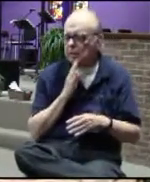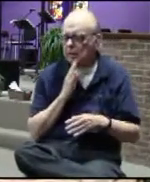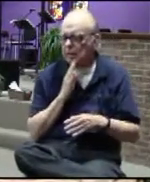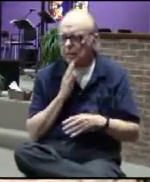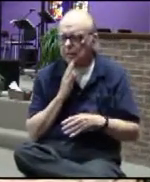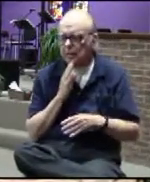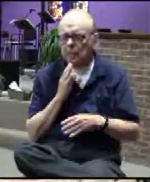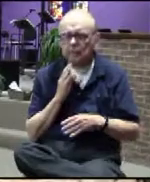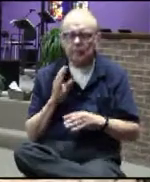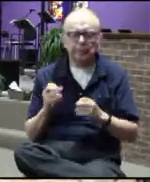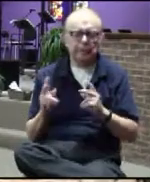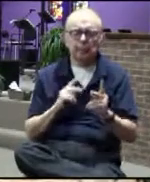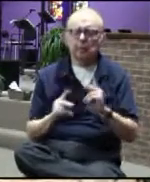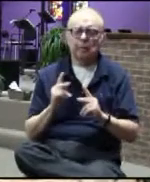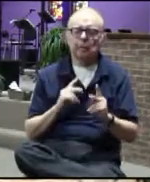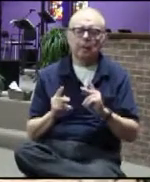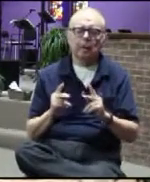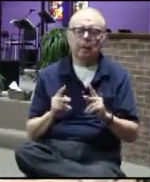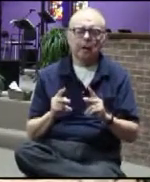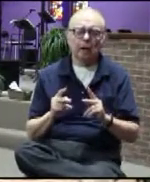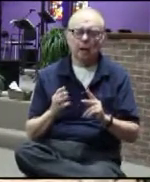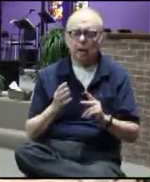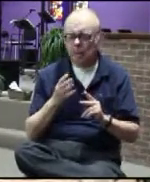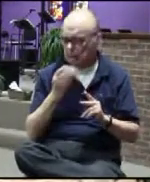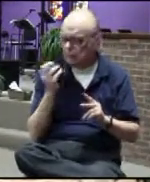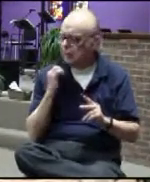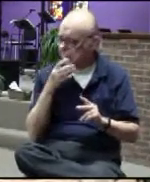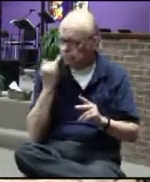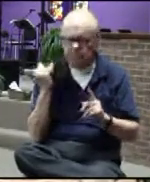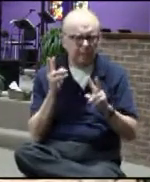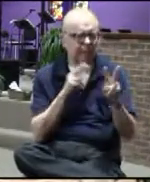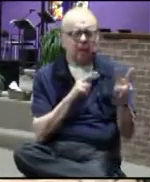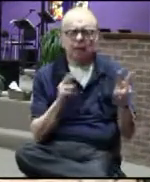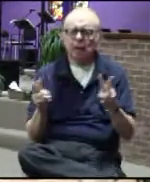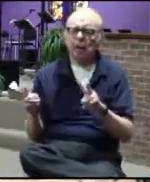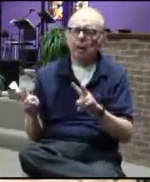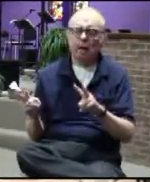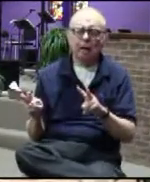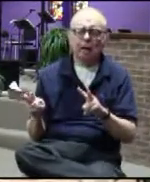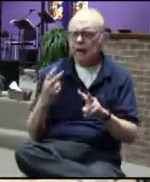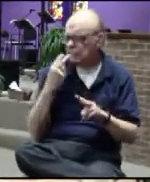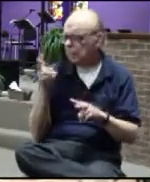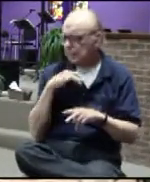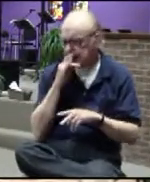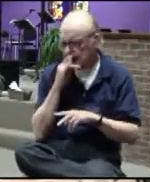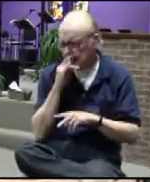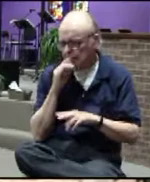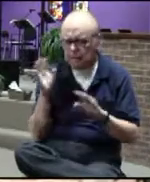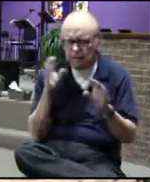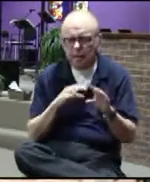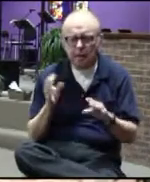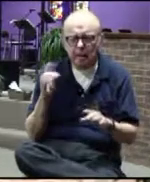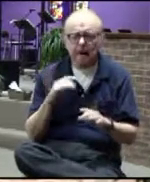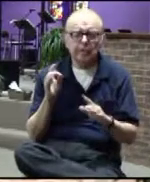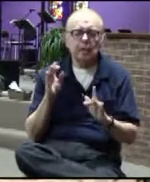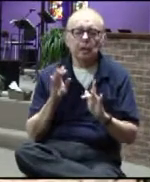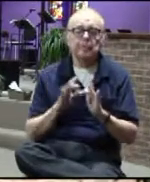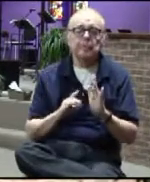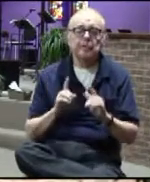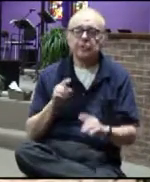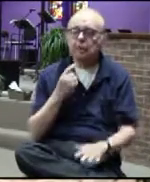caravan and all of a sudden Mary and Joseph look around and they got some other kids and they're looking and they're missing one.